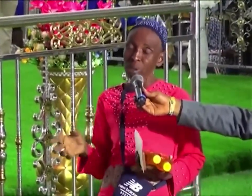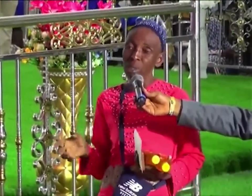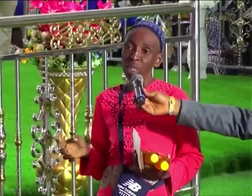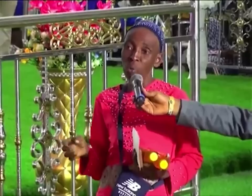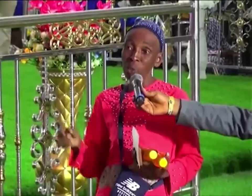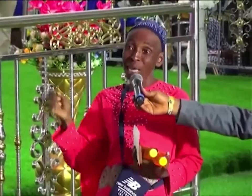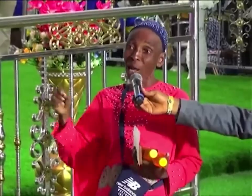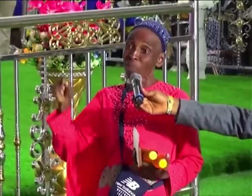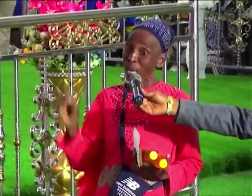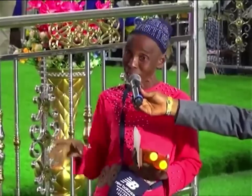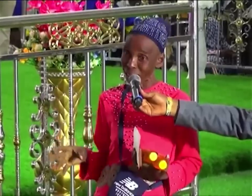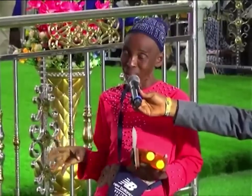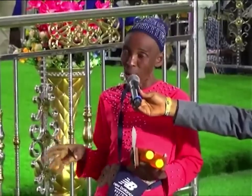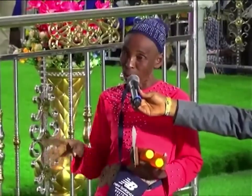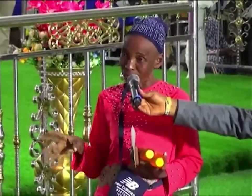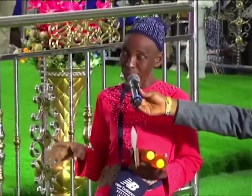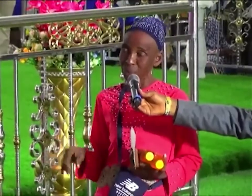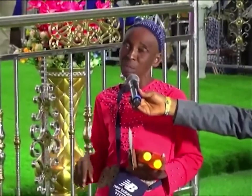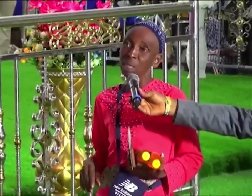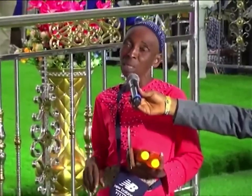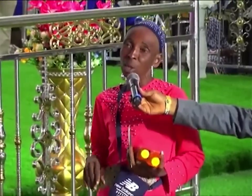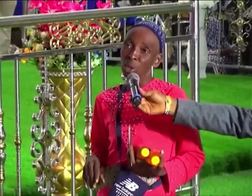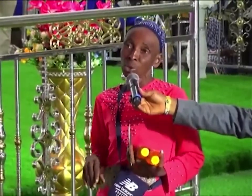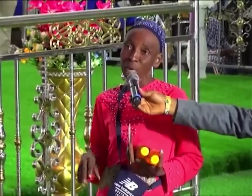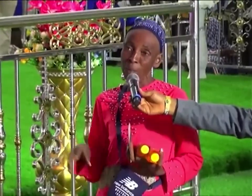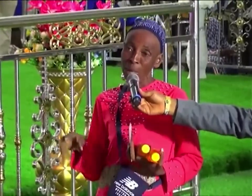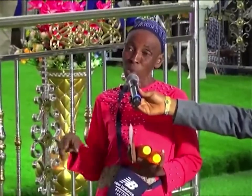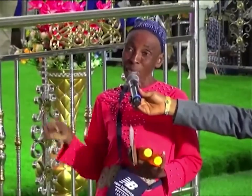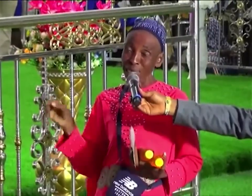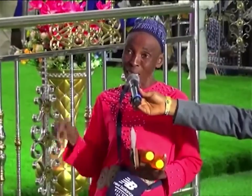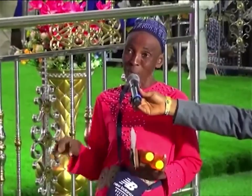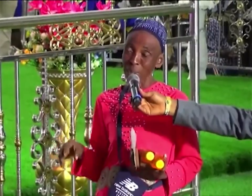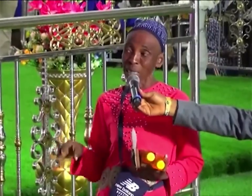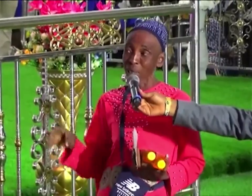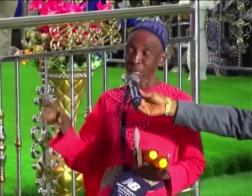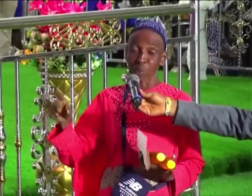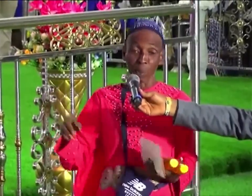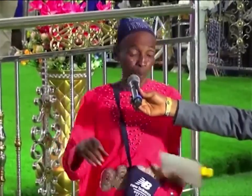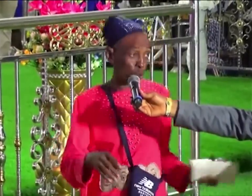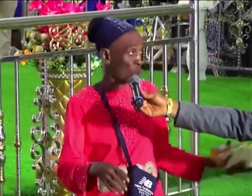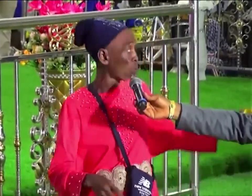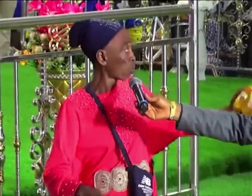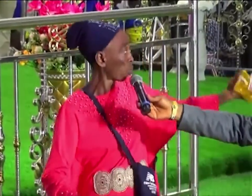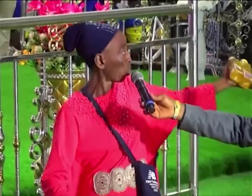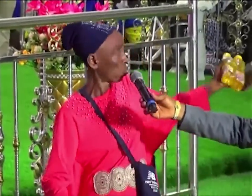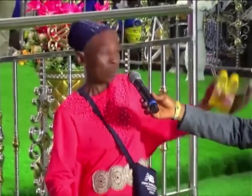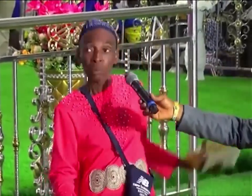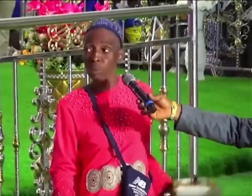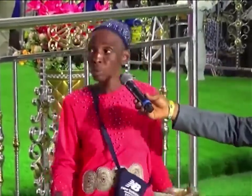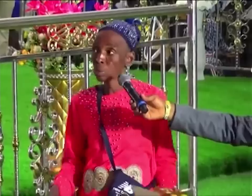million, which I have paid already. So that match when I came, he now gave me a bottle of.